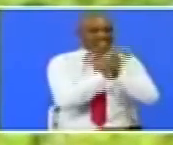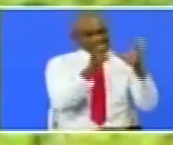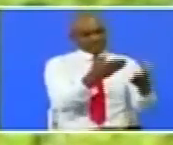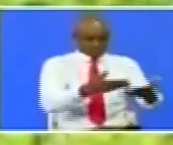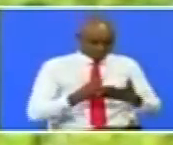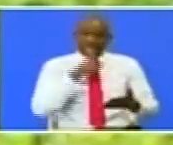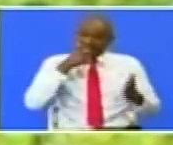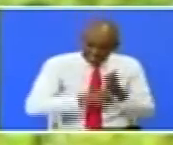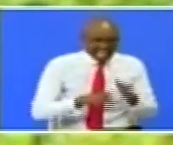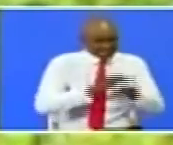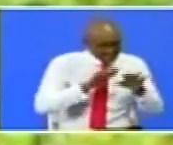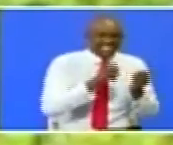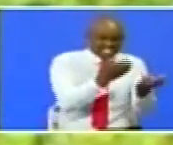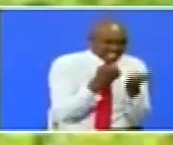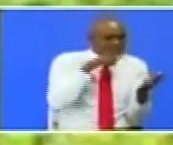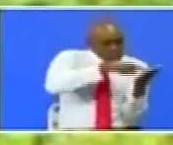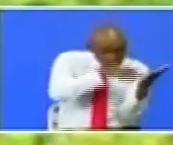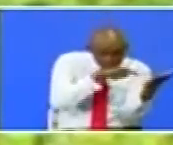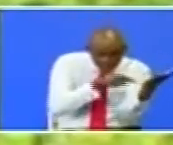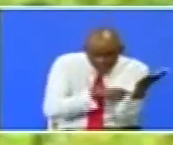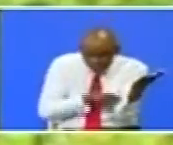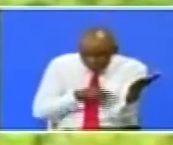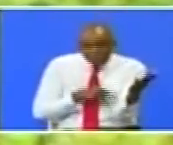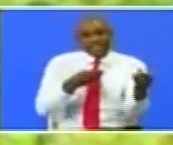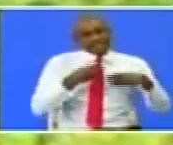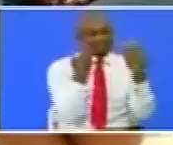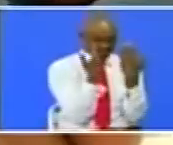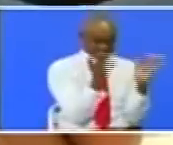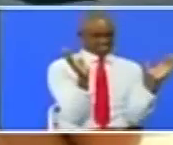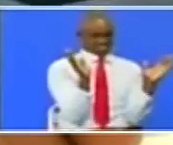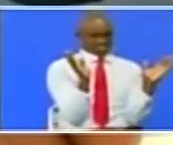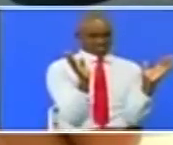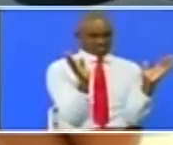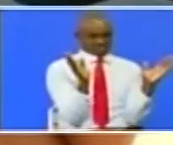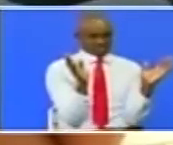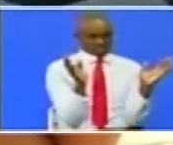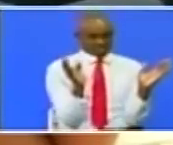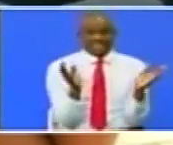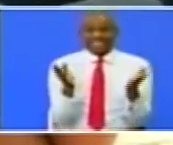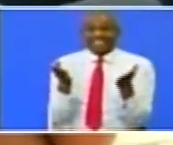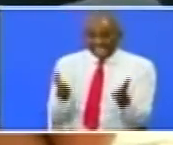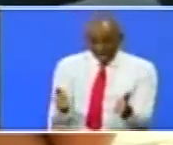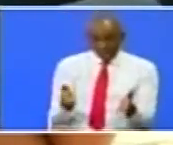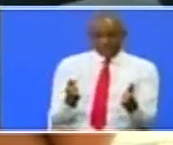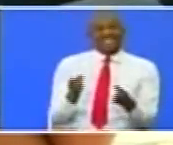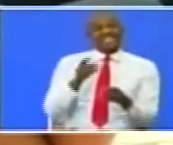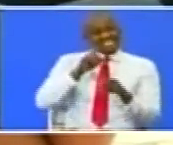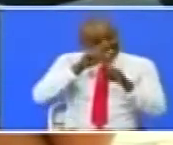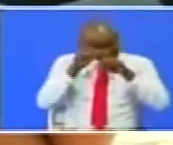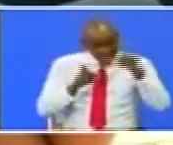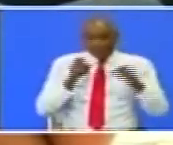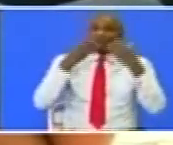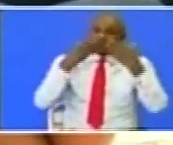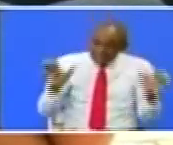uniform requirements, that uniform, the requirements form. With the interview out of the way, the fee structure and